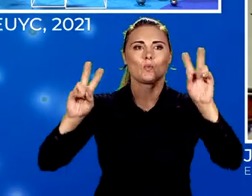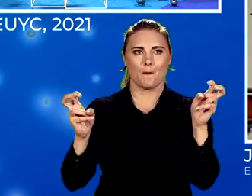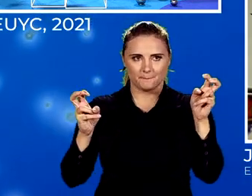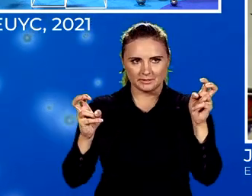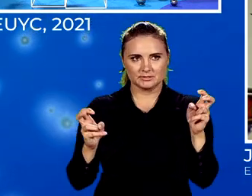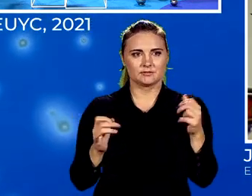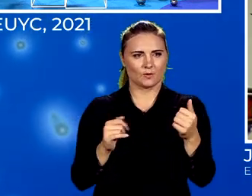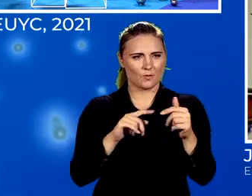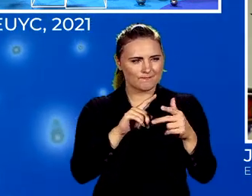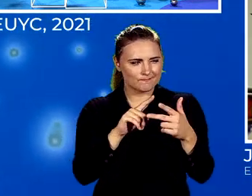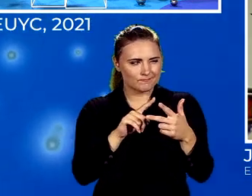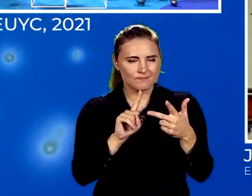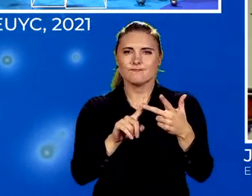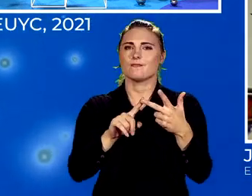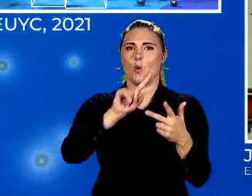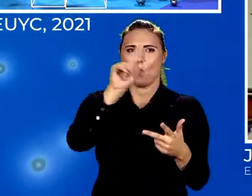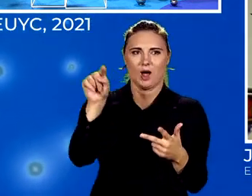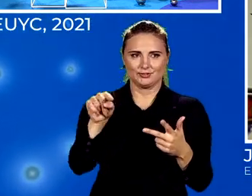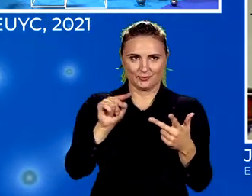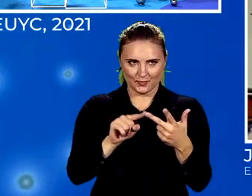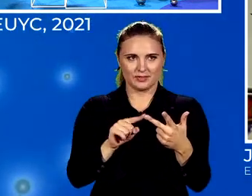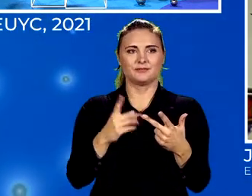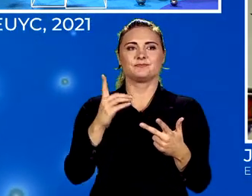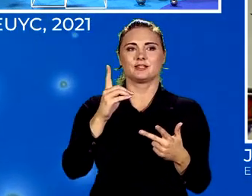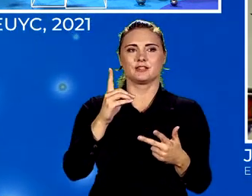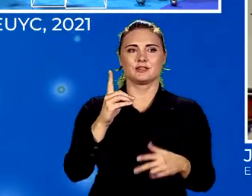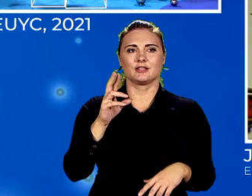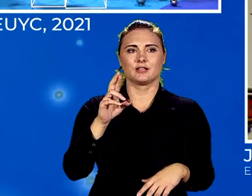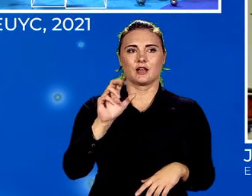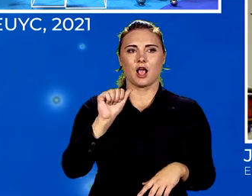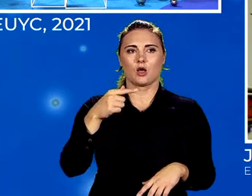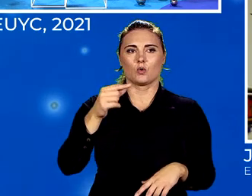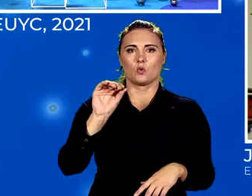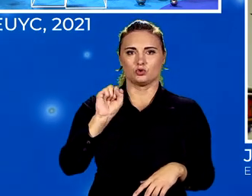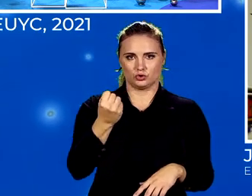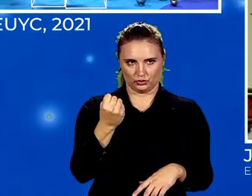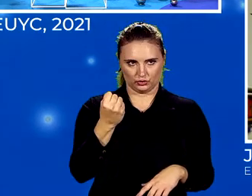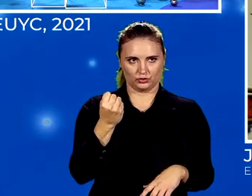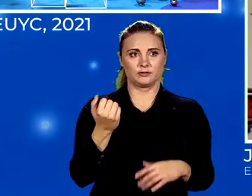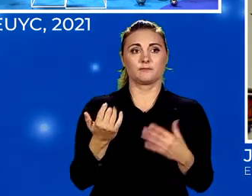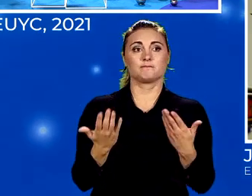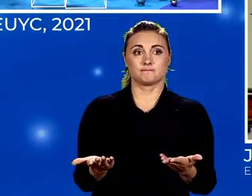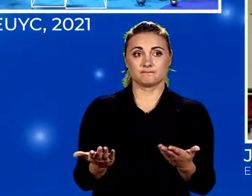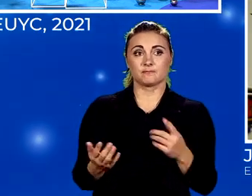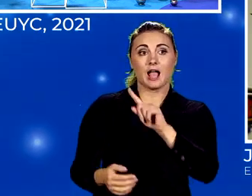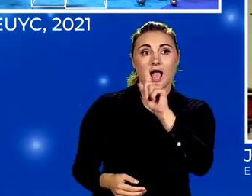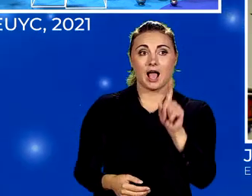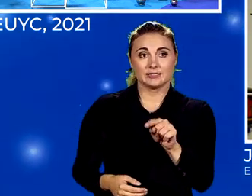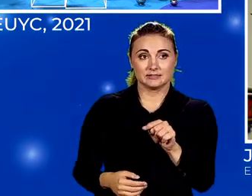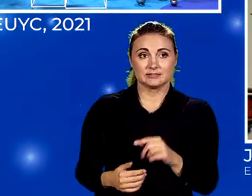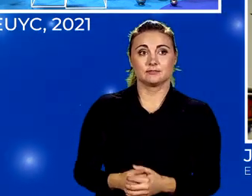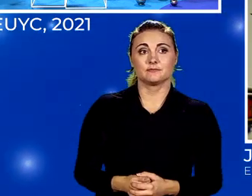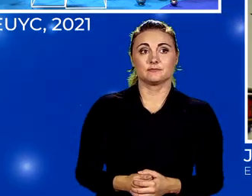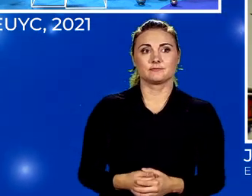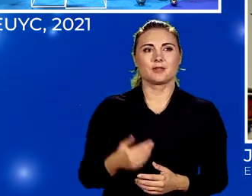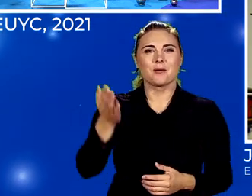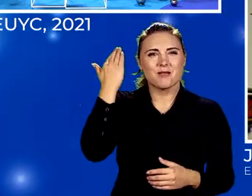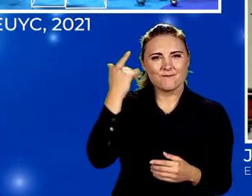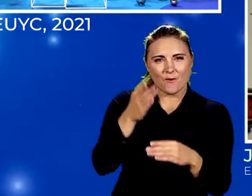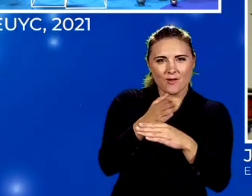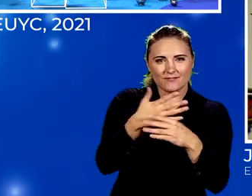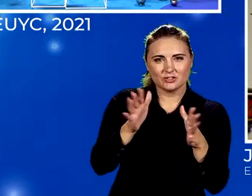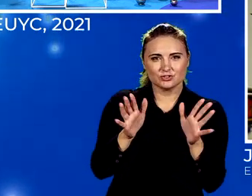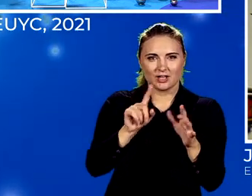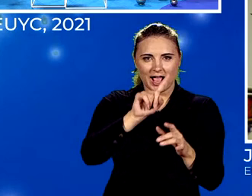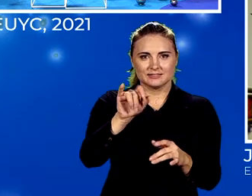to Dragoš. So the next question from Jakub was very much on the pace on how youth participation happens, is